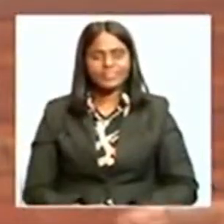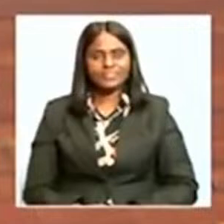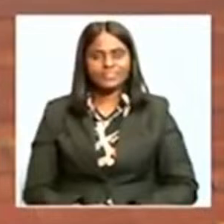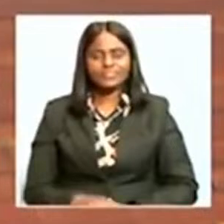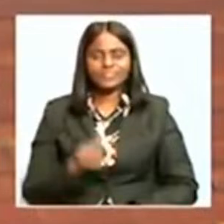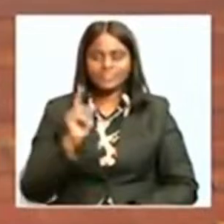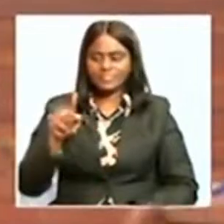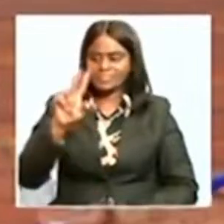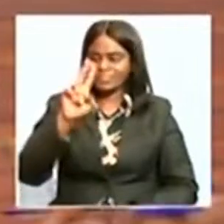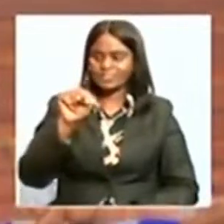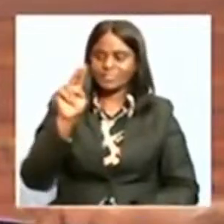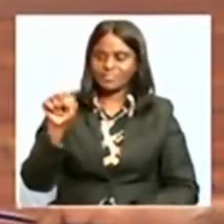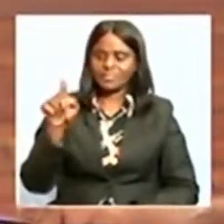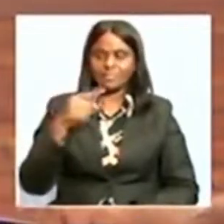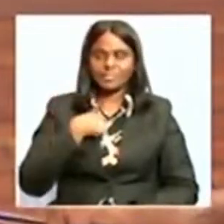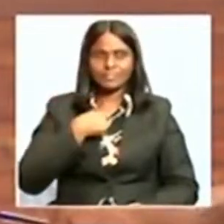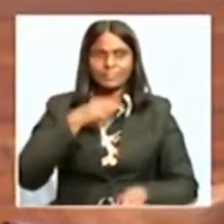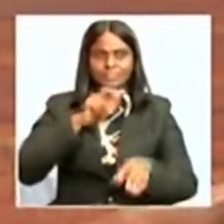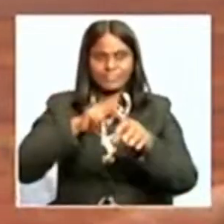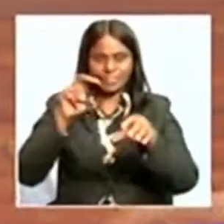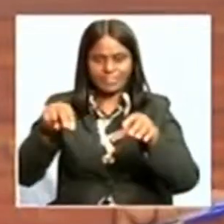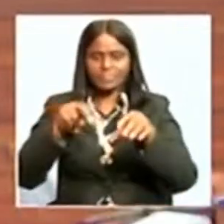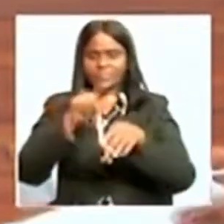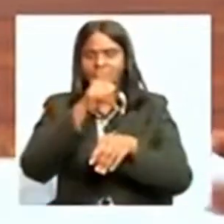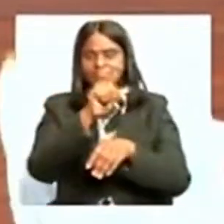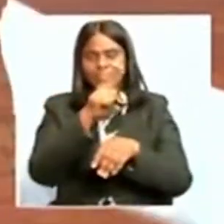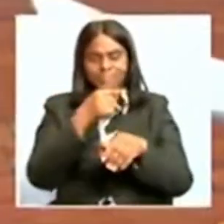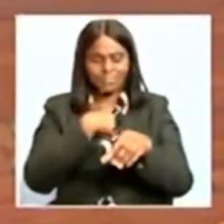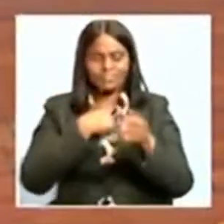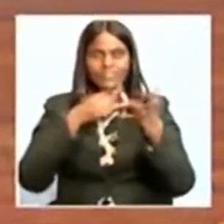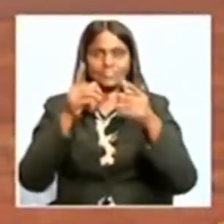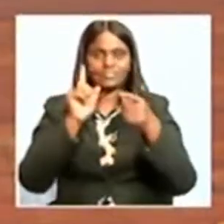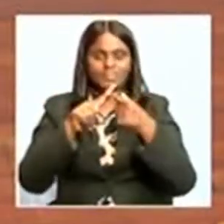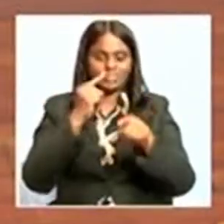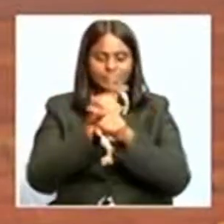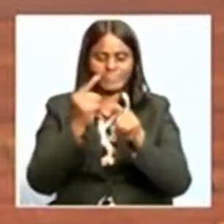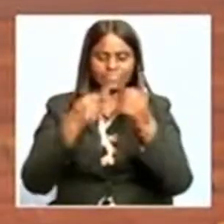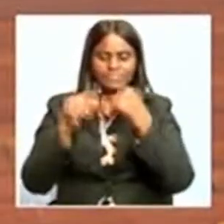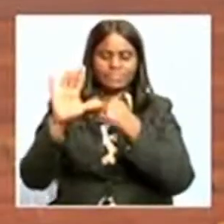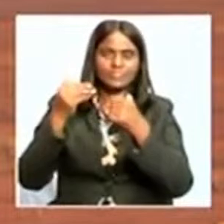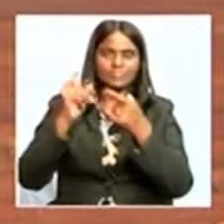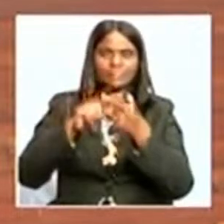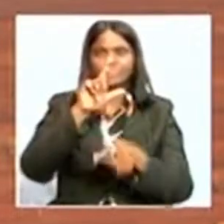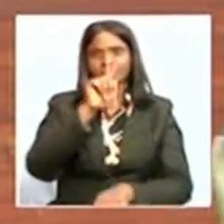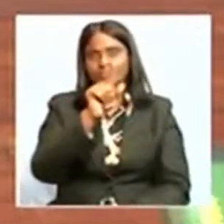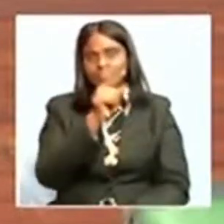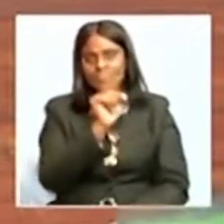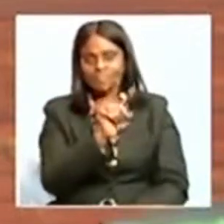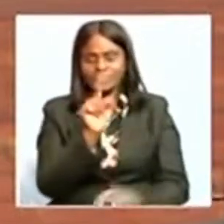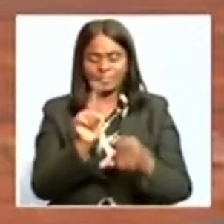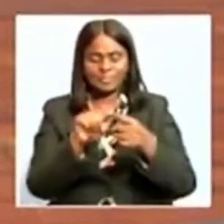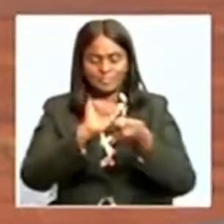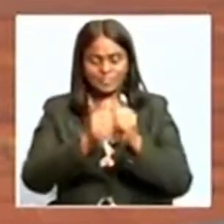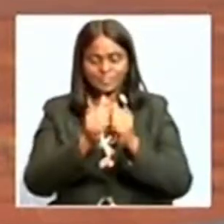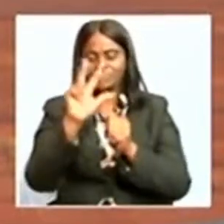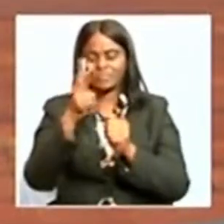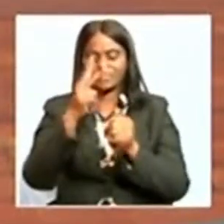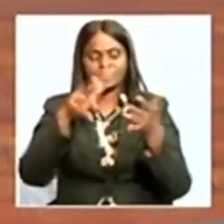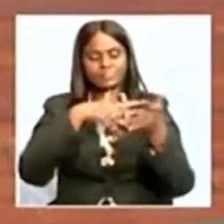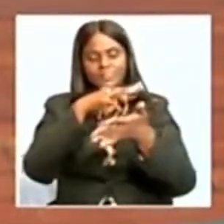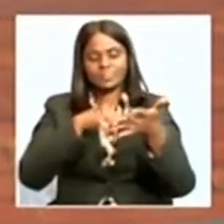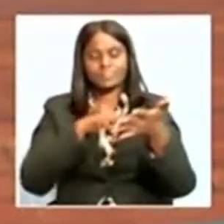That was 22. I had skipped 21. Allow me to just go back to 21. So clause 21 amends the 3rd